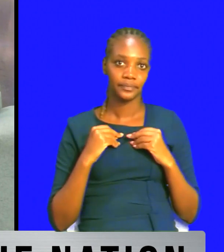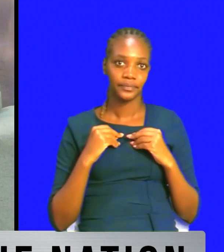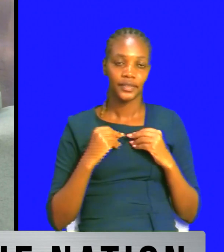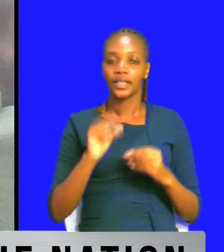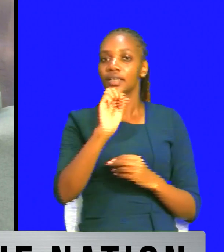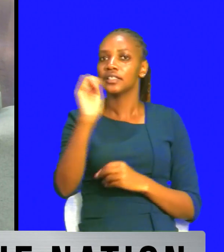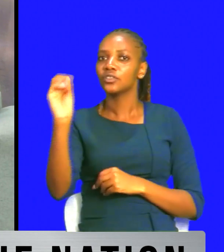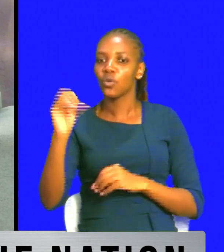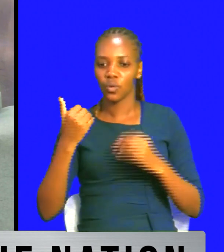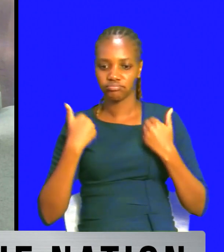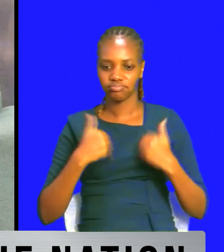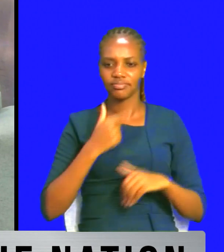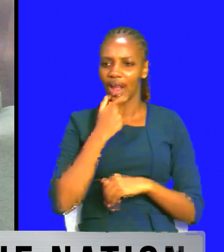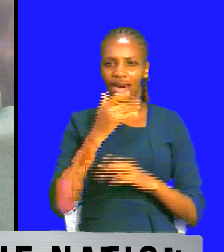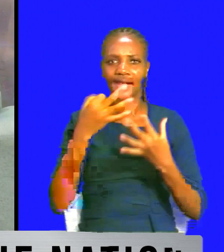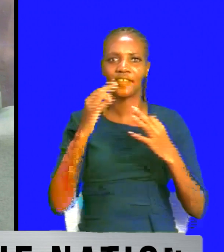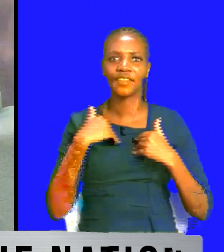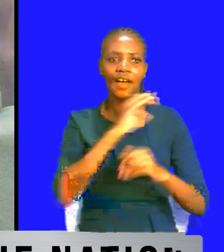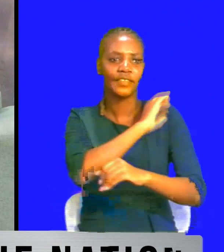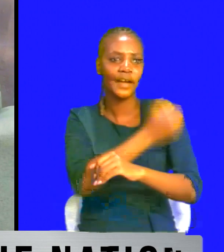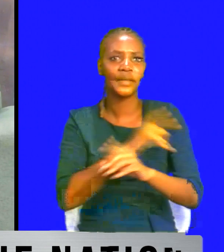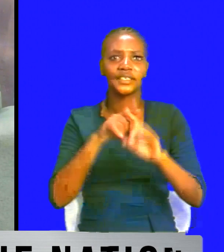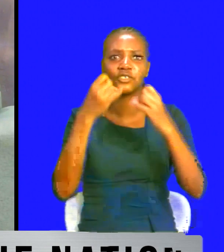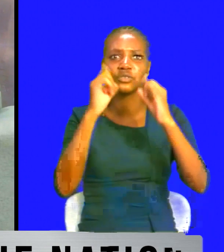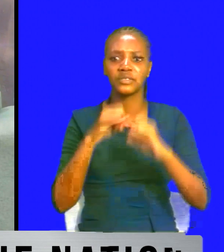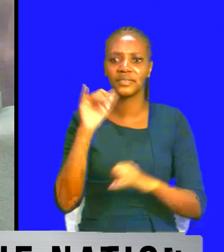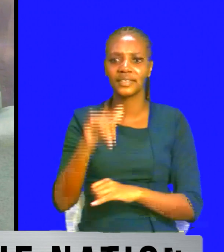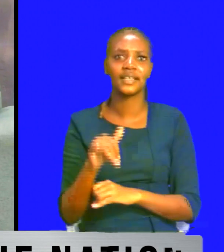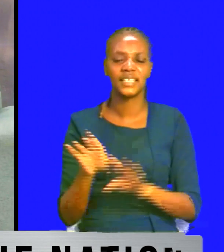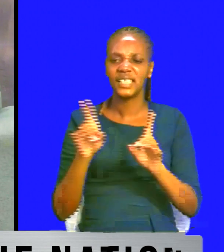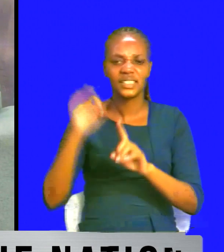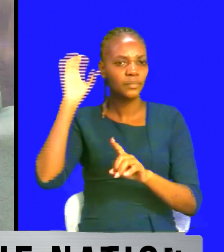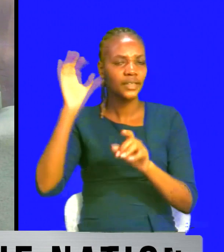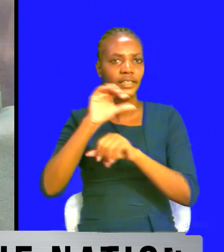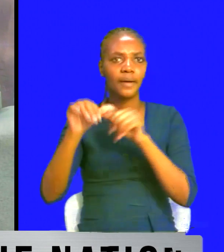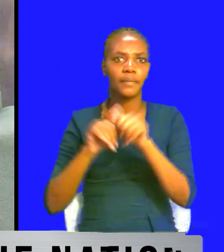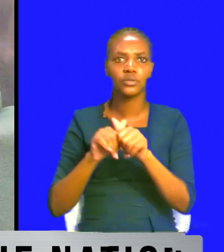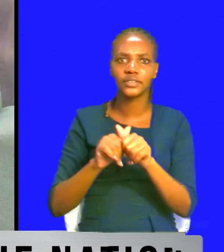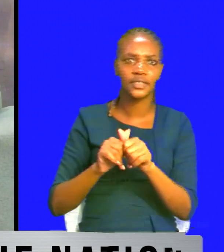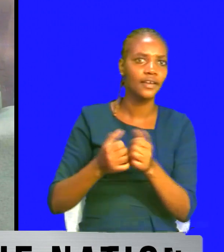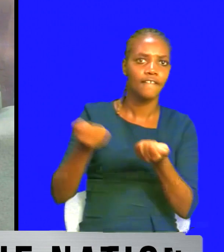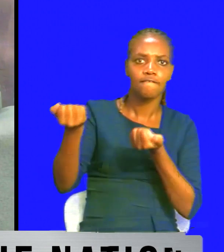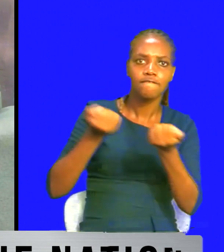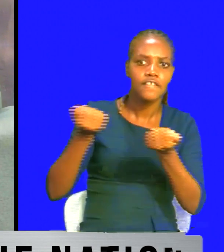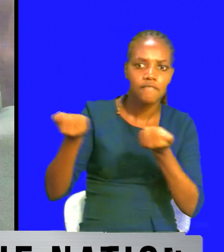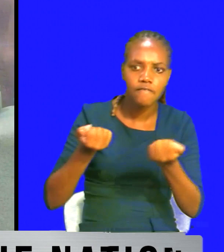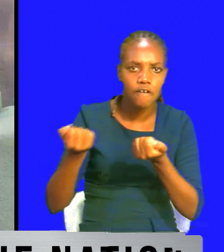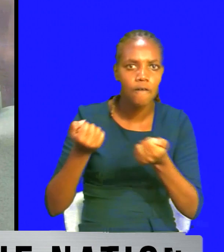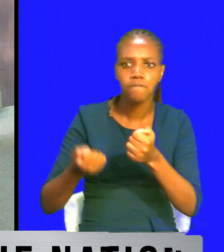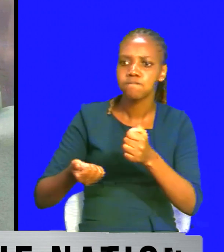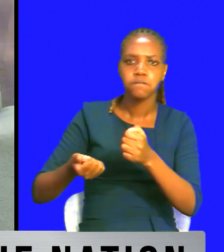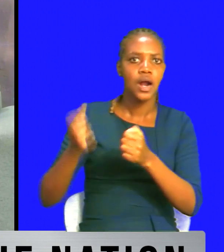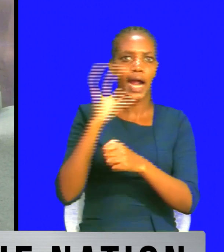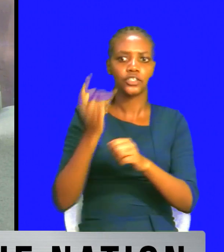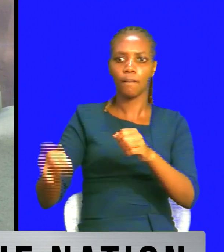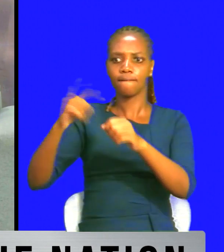So I really wonder if they have the capacity to implement something like that. I heard about carpooling. I feel that they